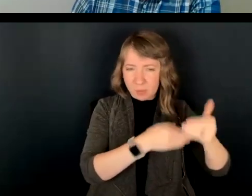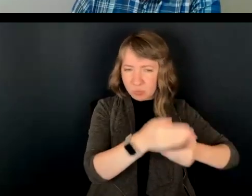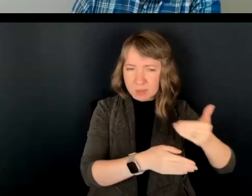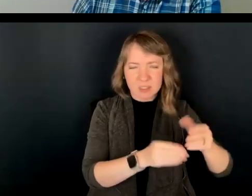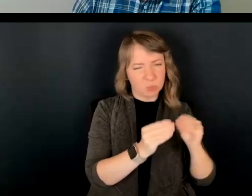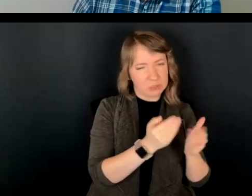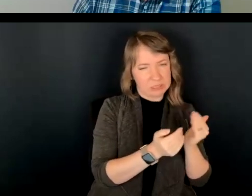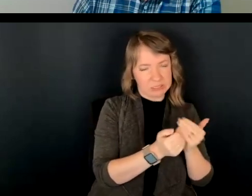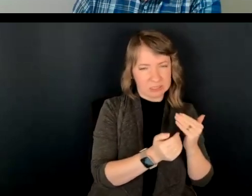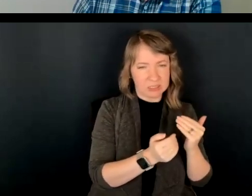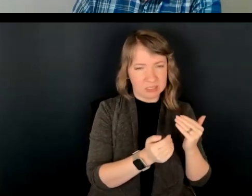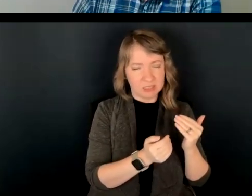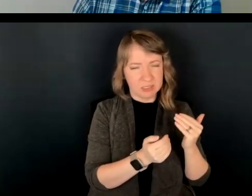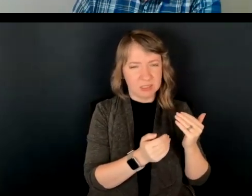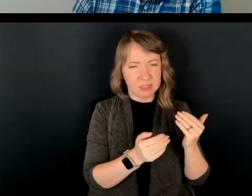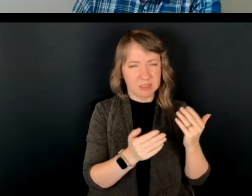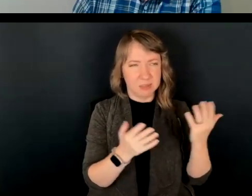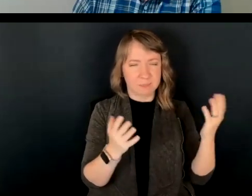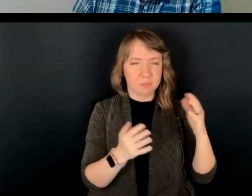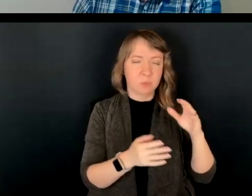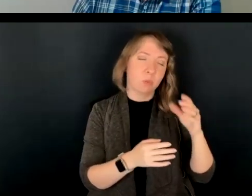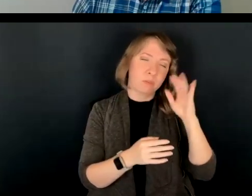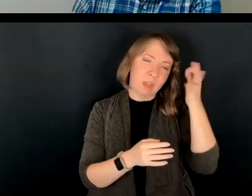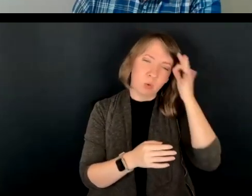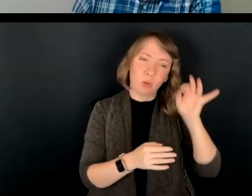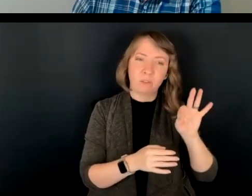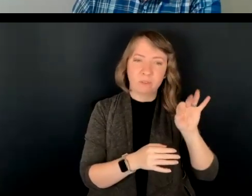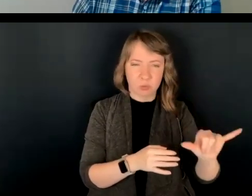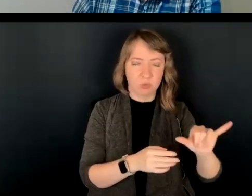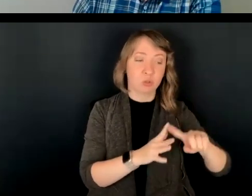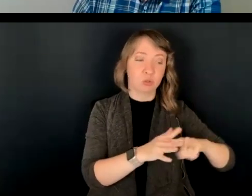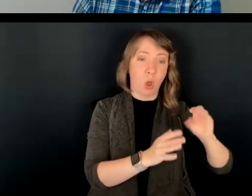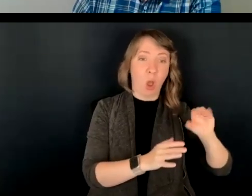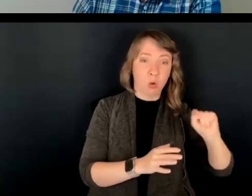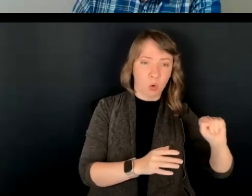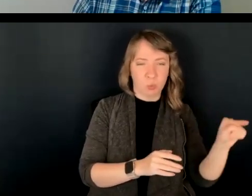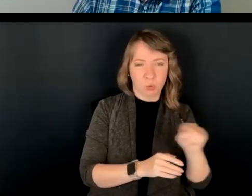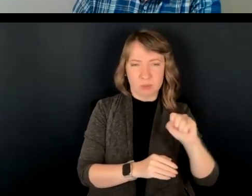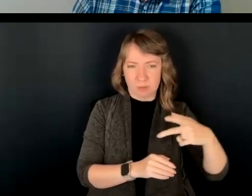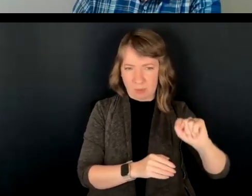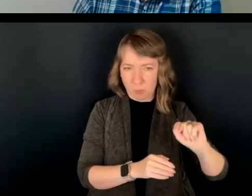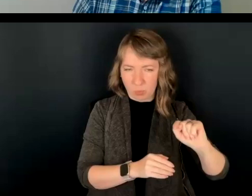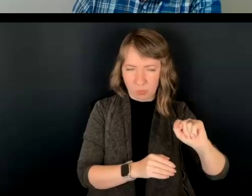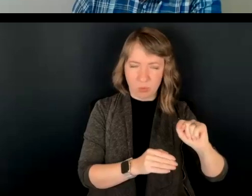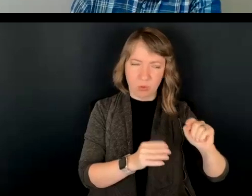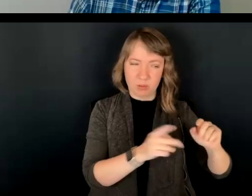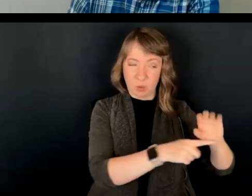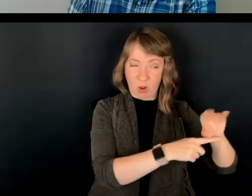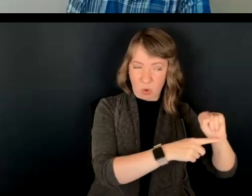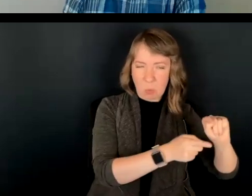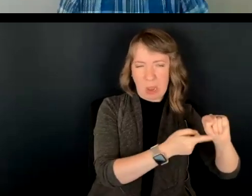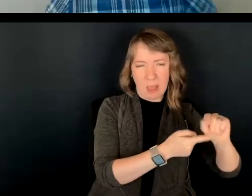take place earlier in the federal fiscal year, which runs October to September. And I did want to point out